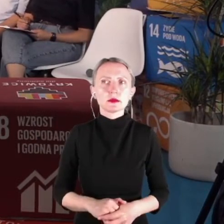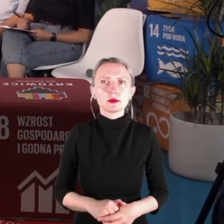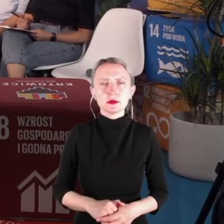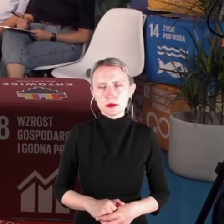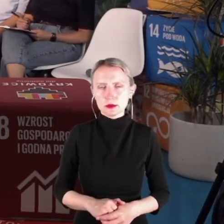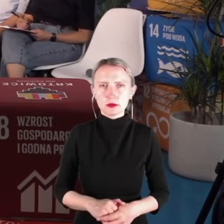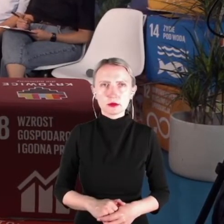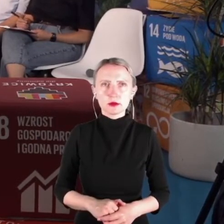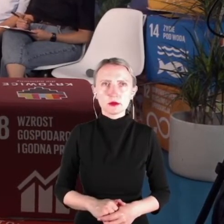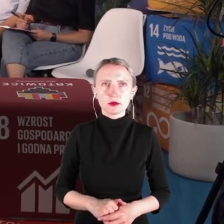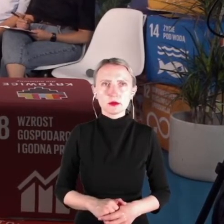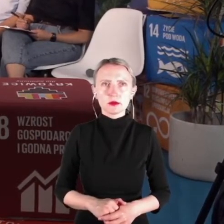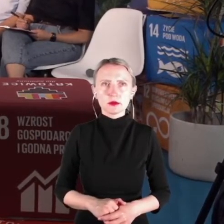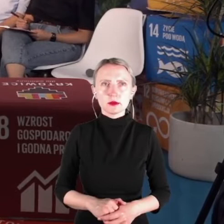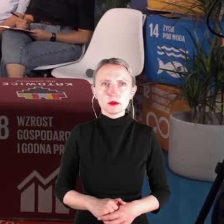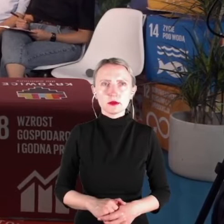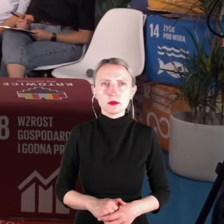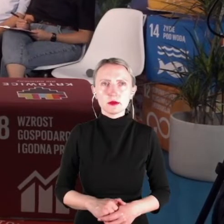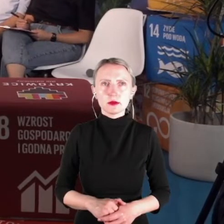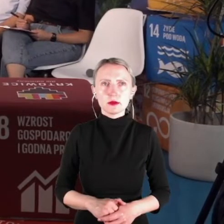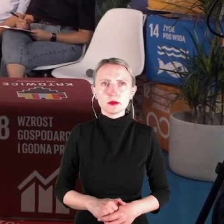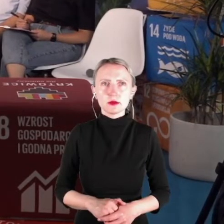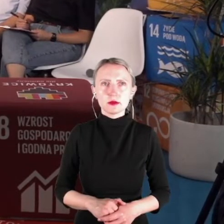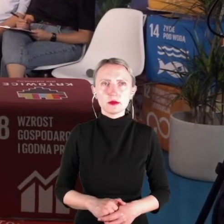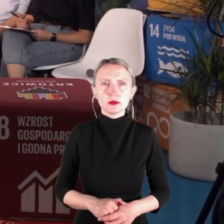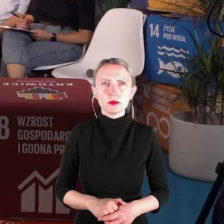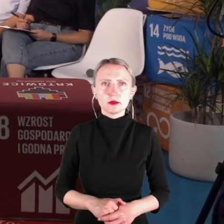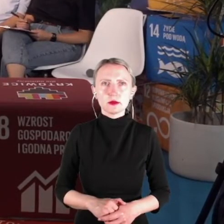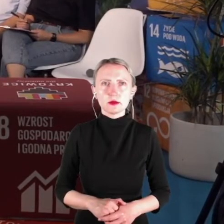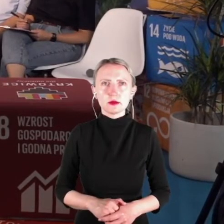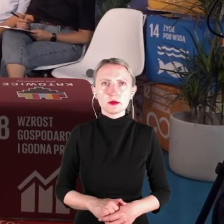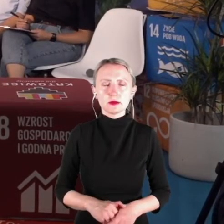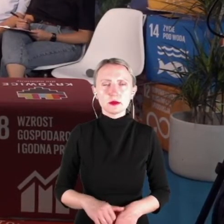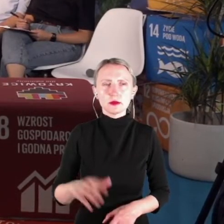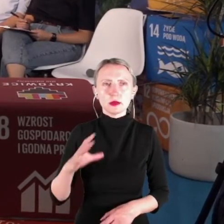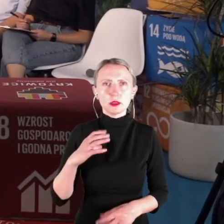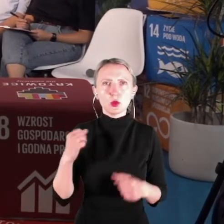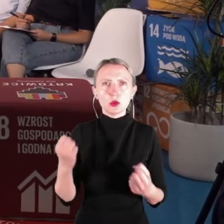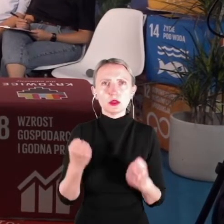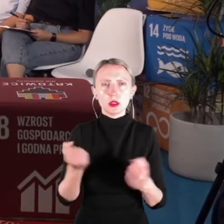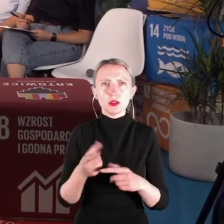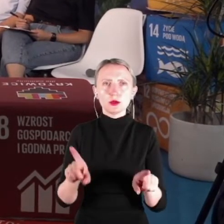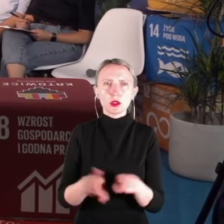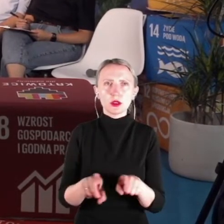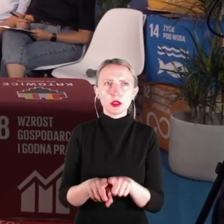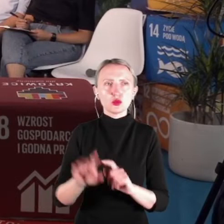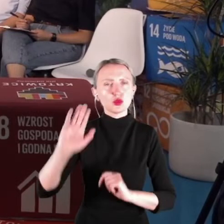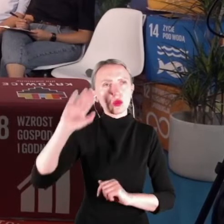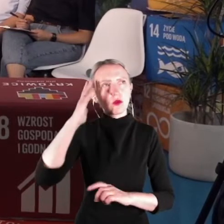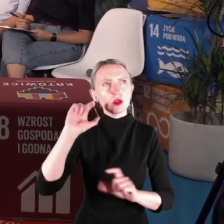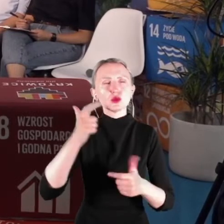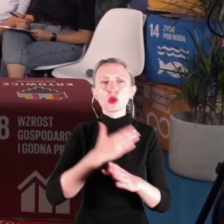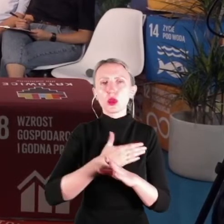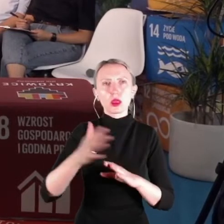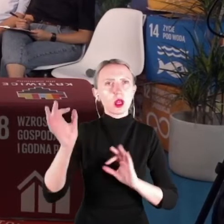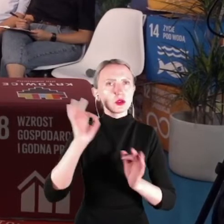but trying also to kind of get more research, social research information that would discipline us in relation of what exactly